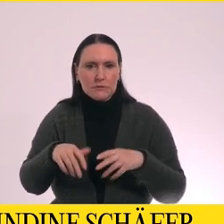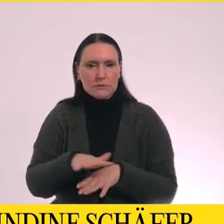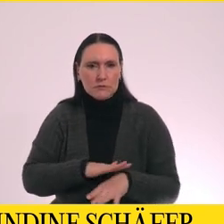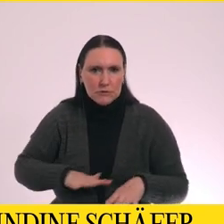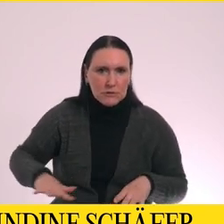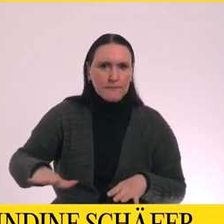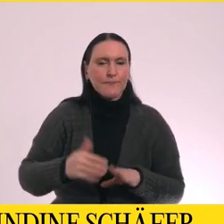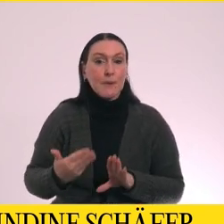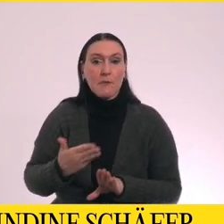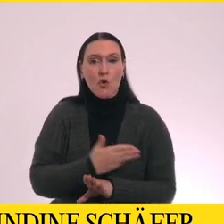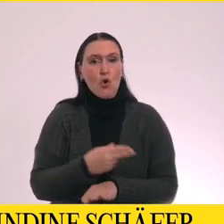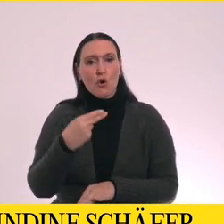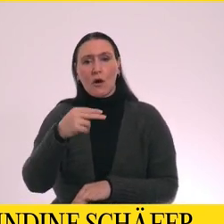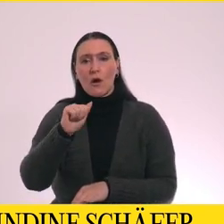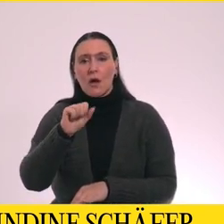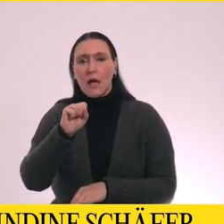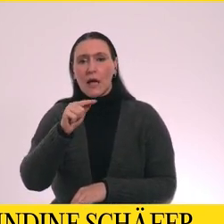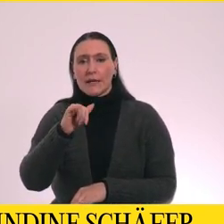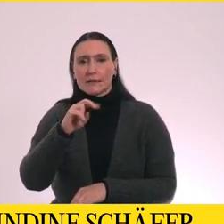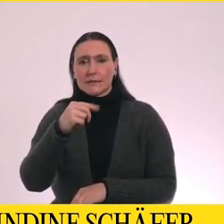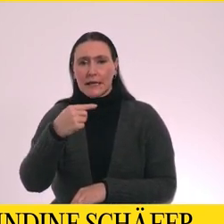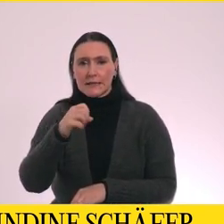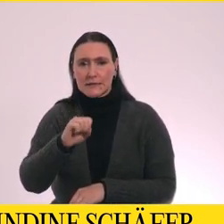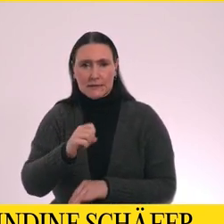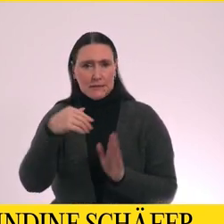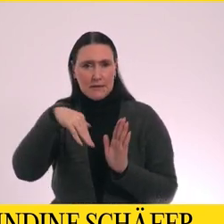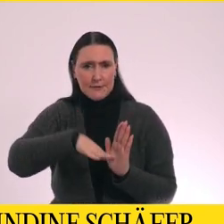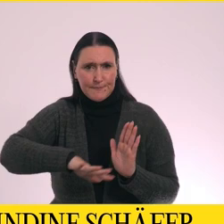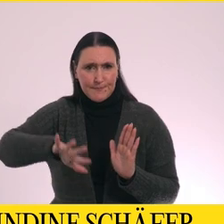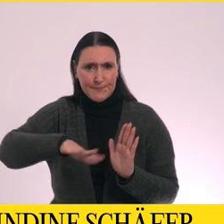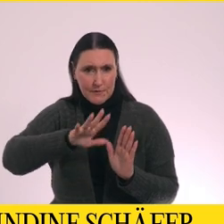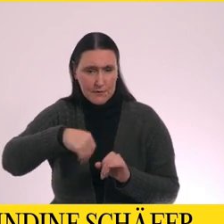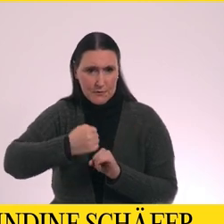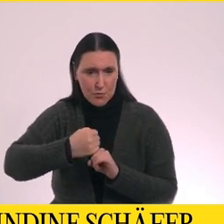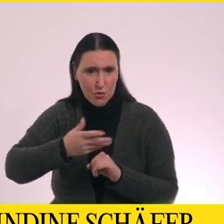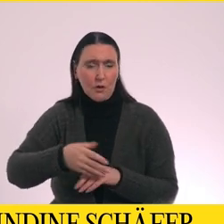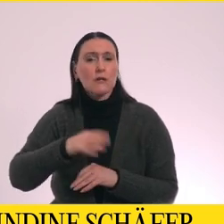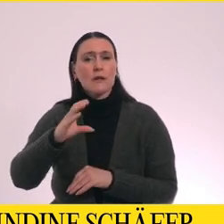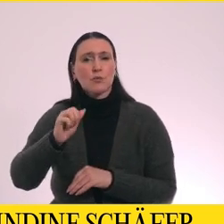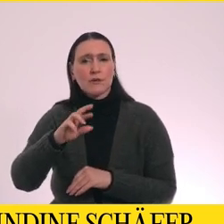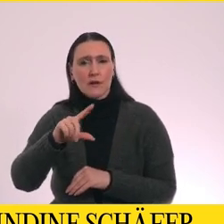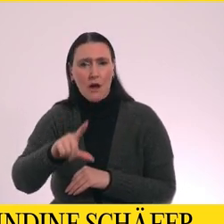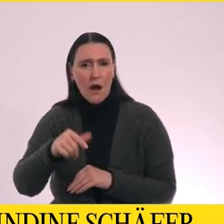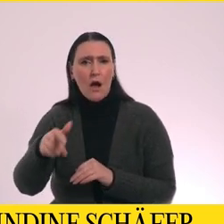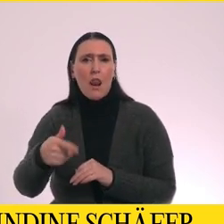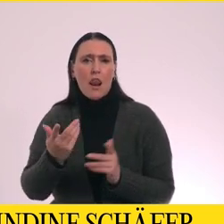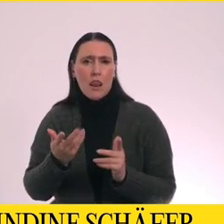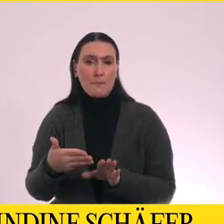work with for, as Mel was saying about Carl, you know, actually we worked with Carl when he was actually really small,